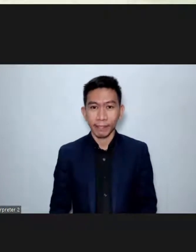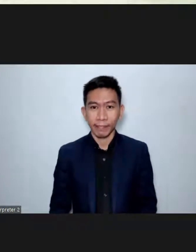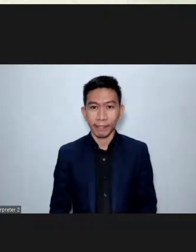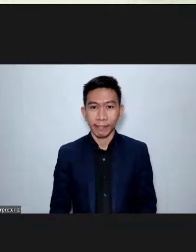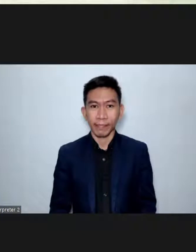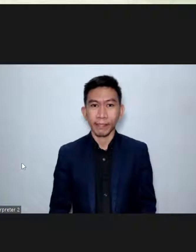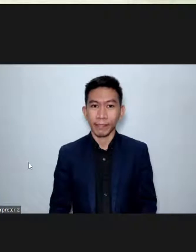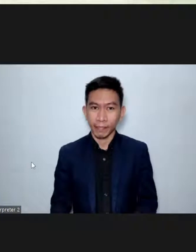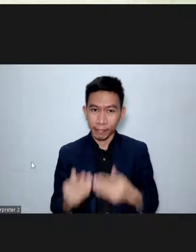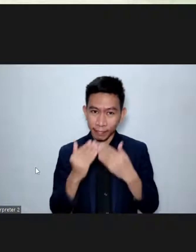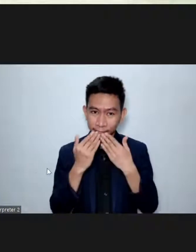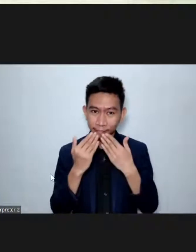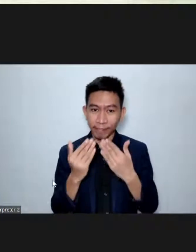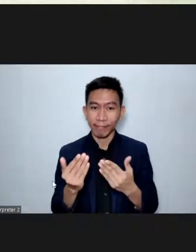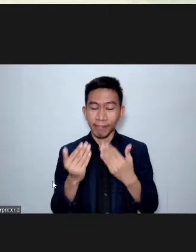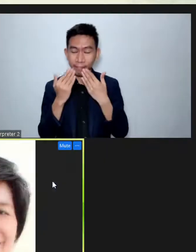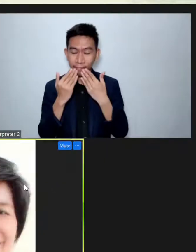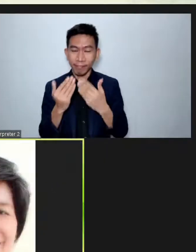Maraming salamat,